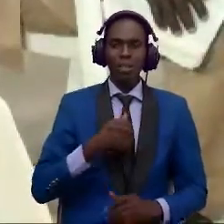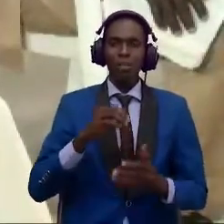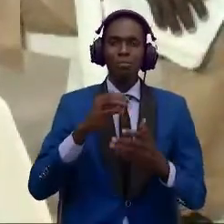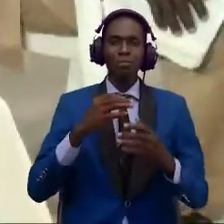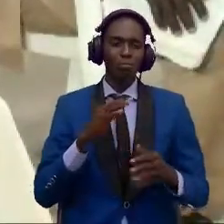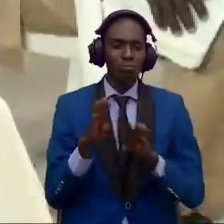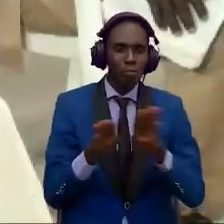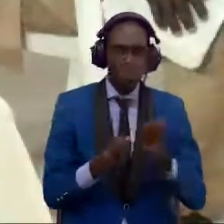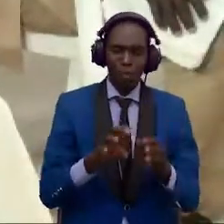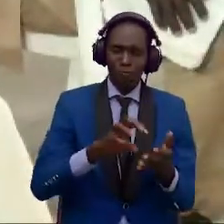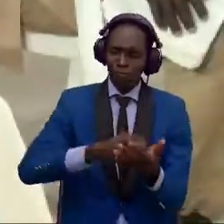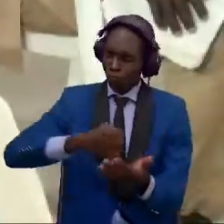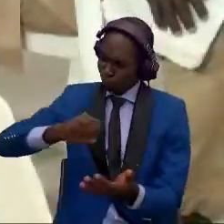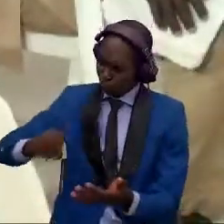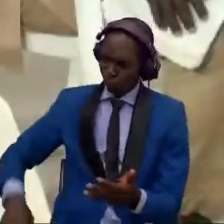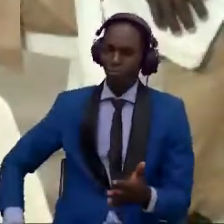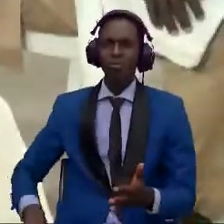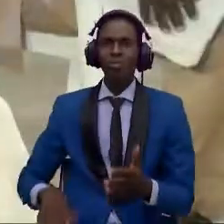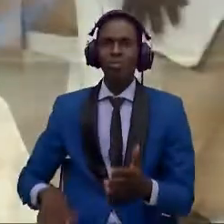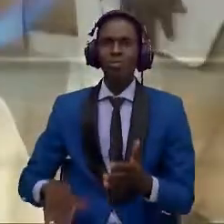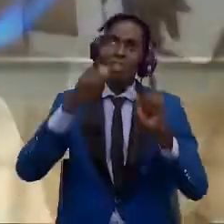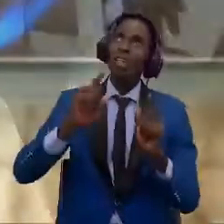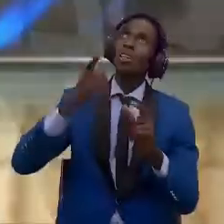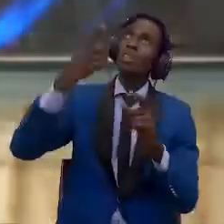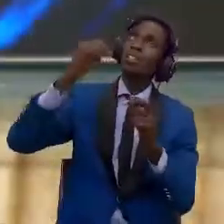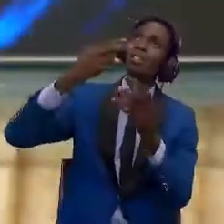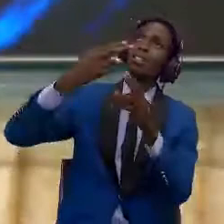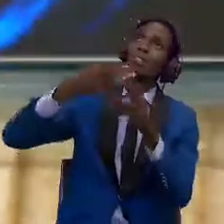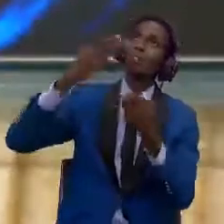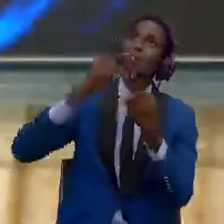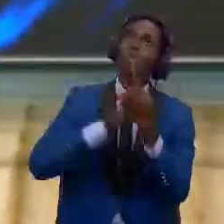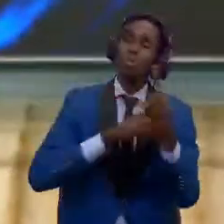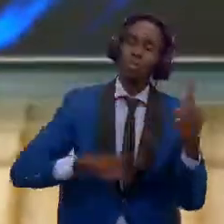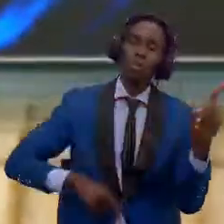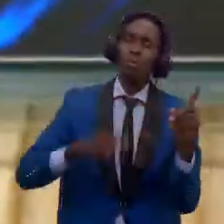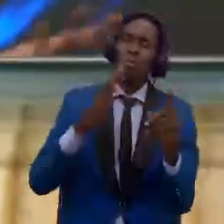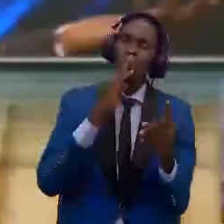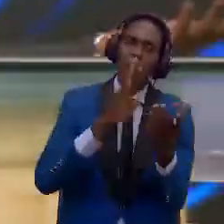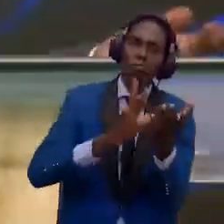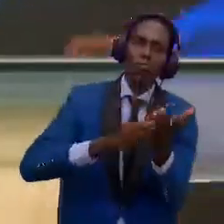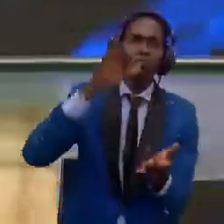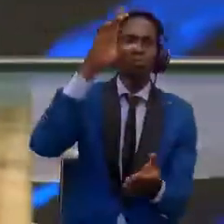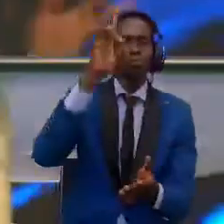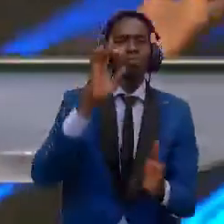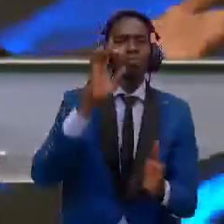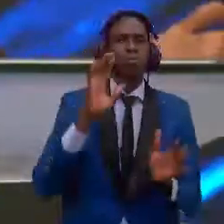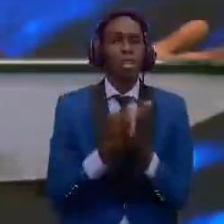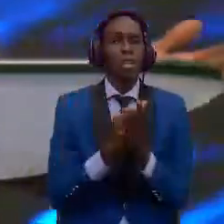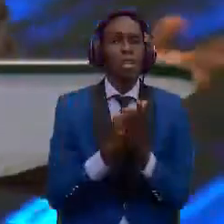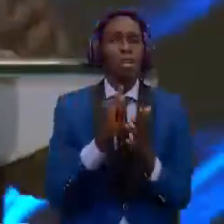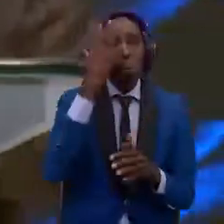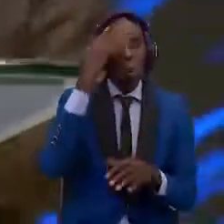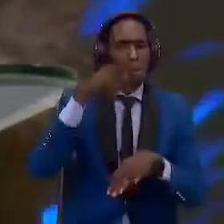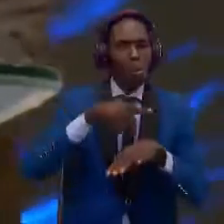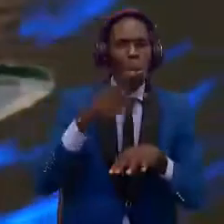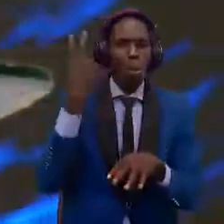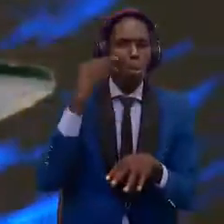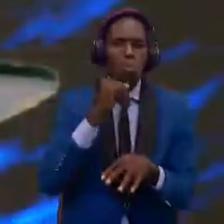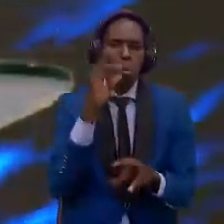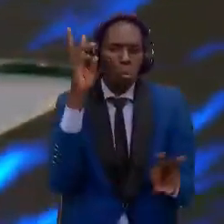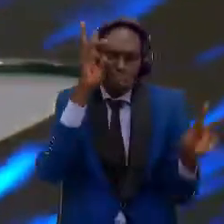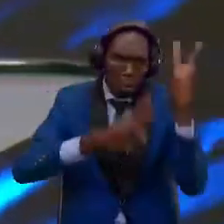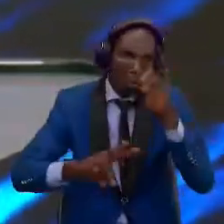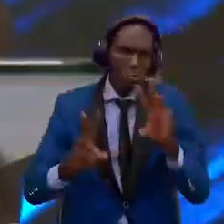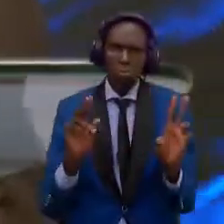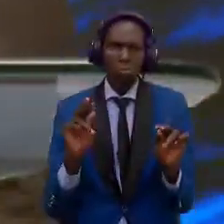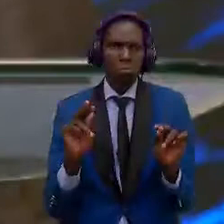of the human nature and the root of sin had been taken away. And because of that, he didn't care about himself. He said, all I